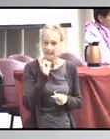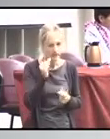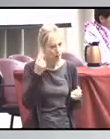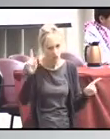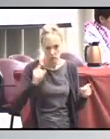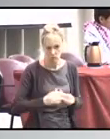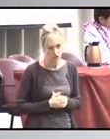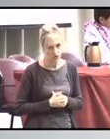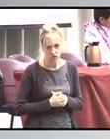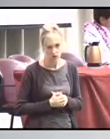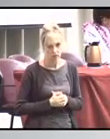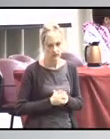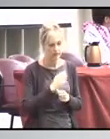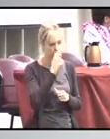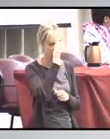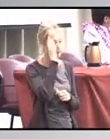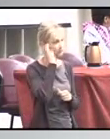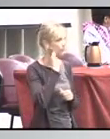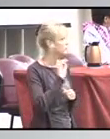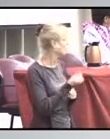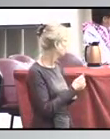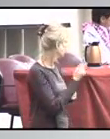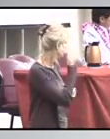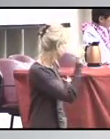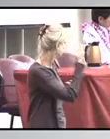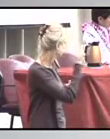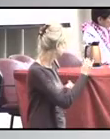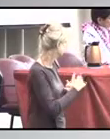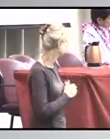work. Other ideas?